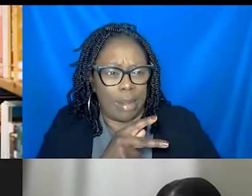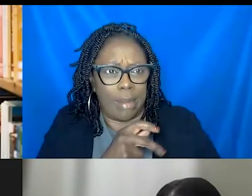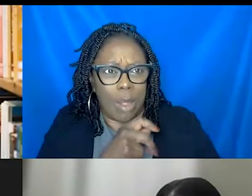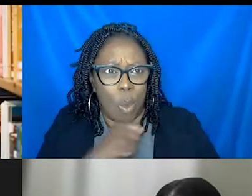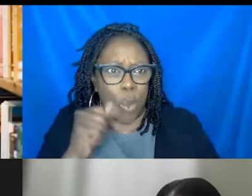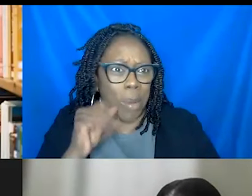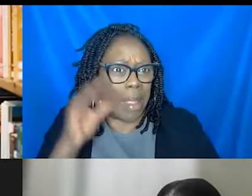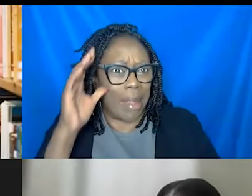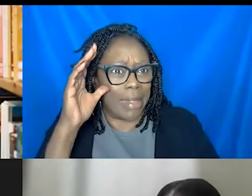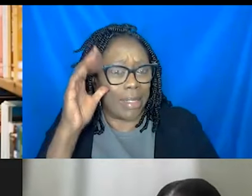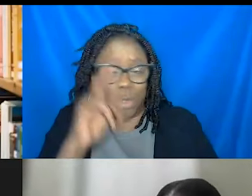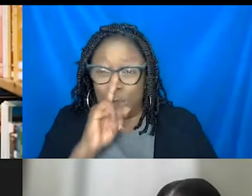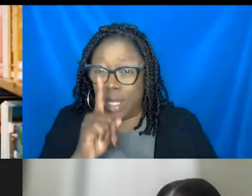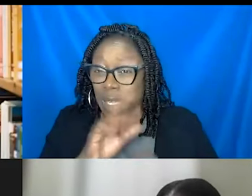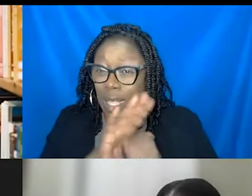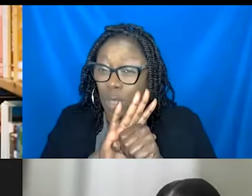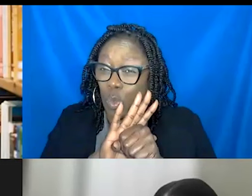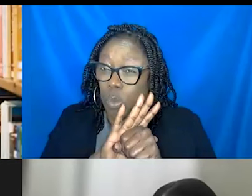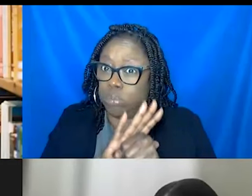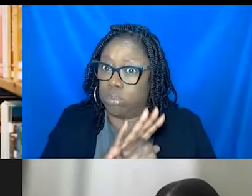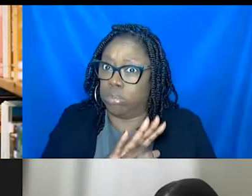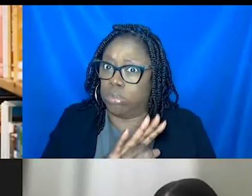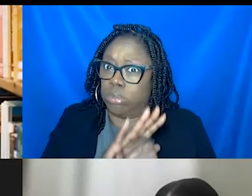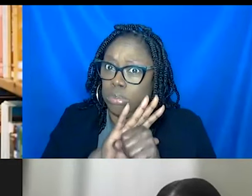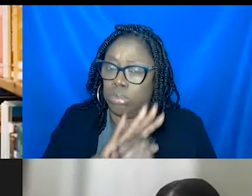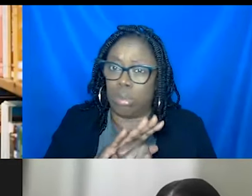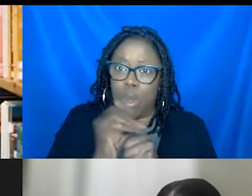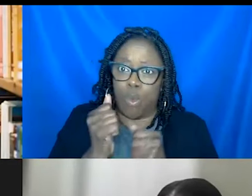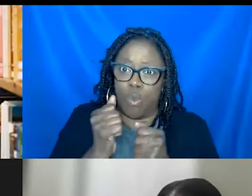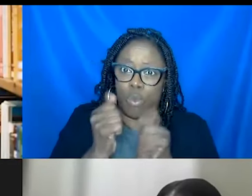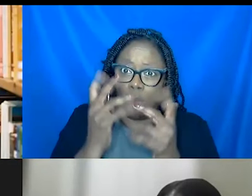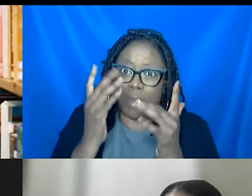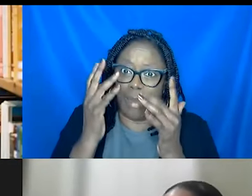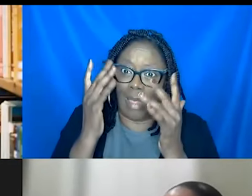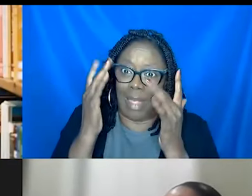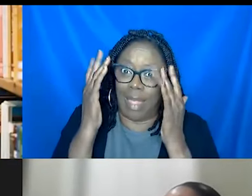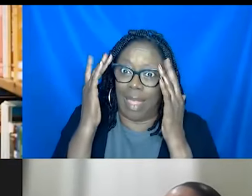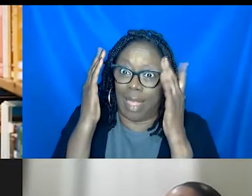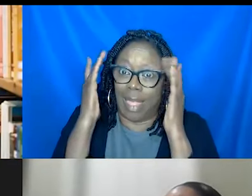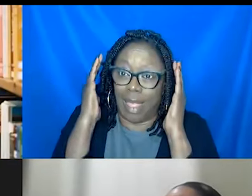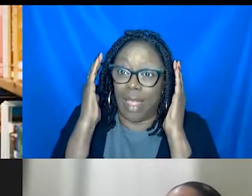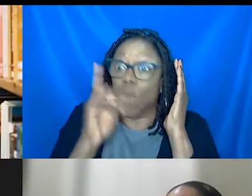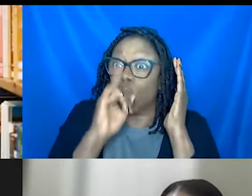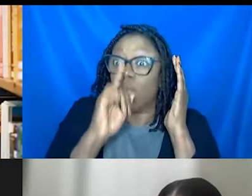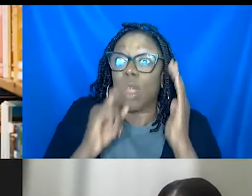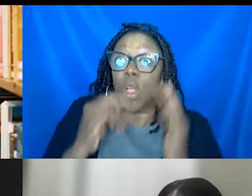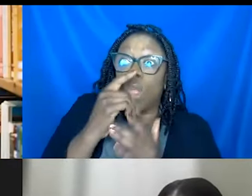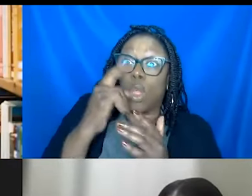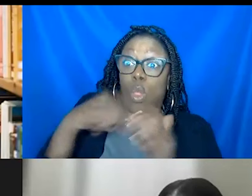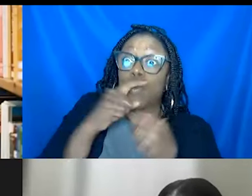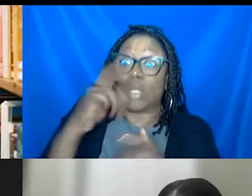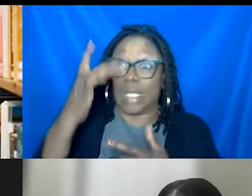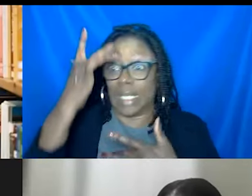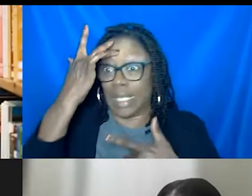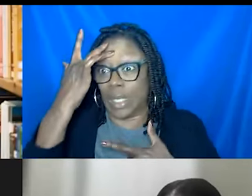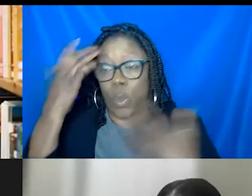it's very stressful on people who have to take care of elderly loved ones, especially those that are sick, making